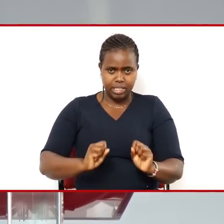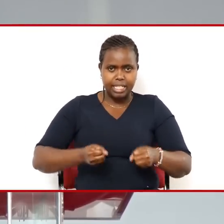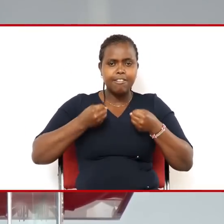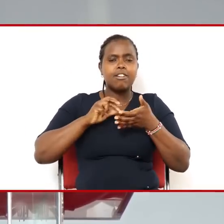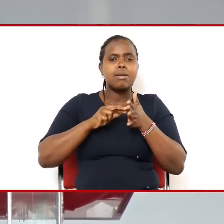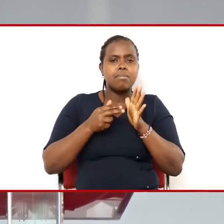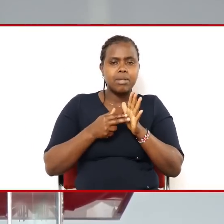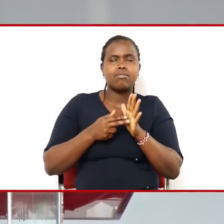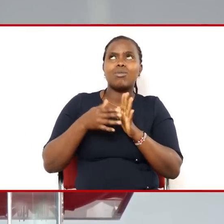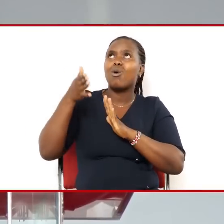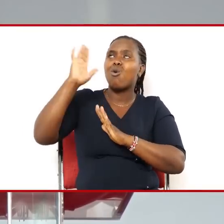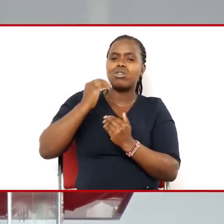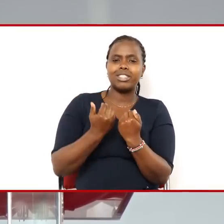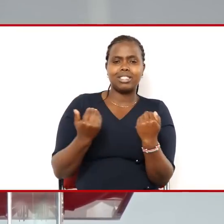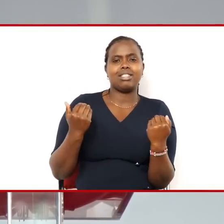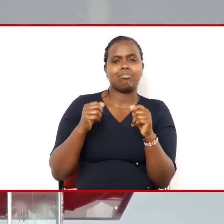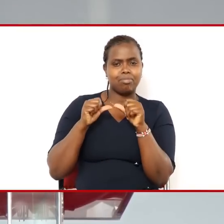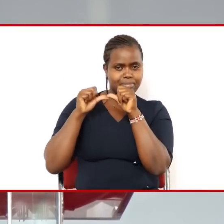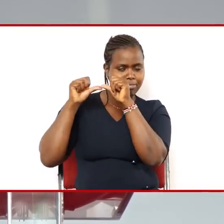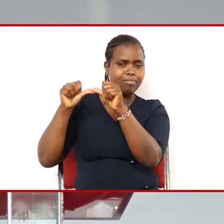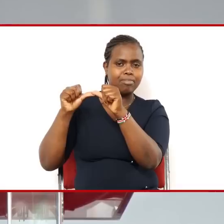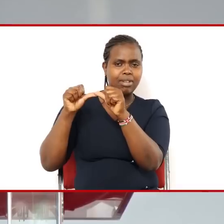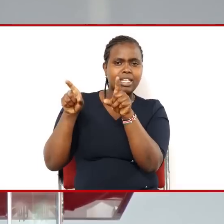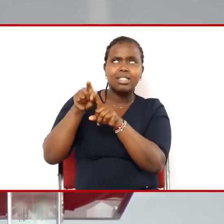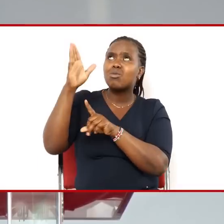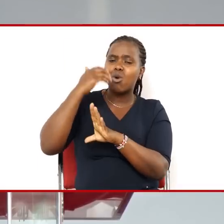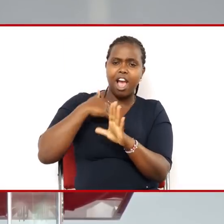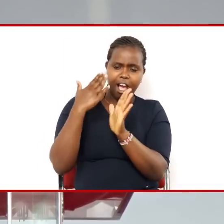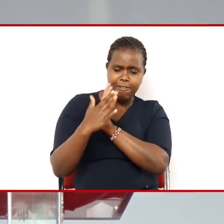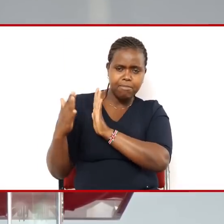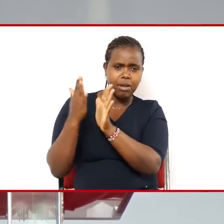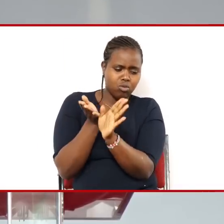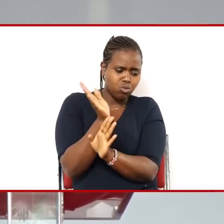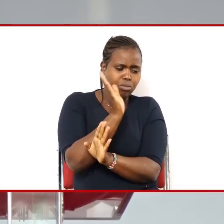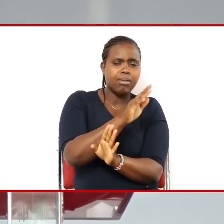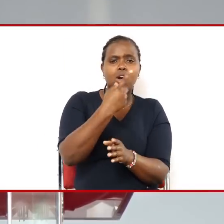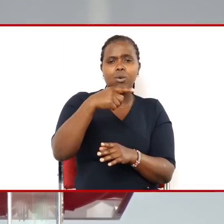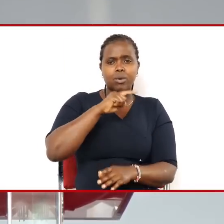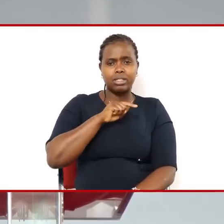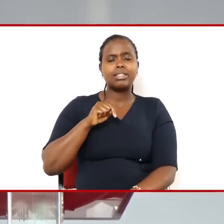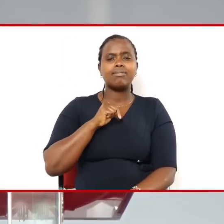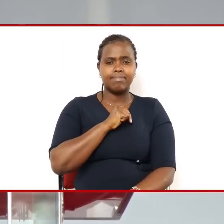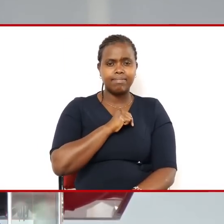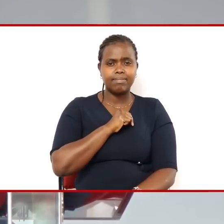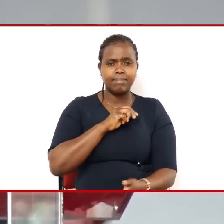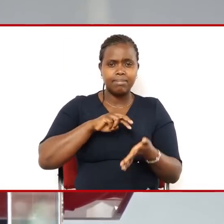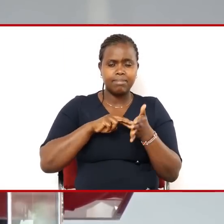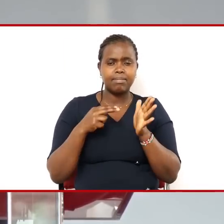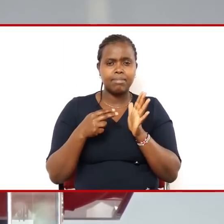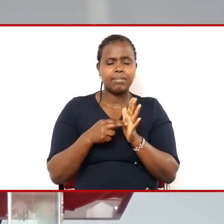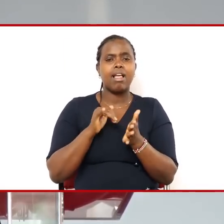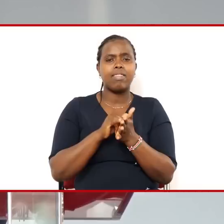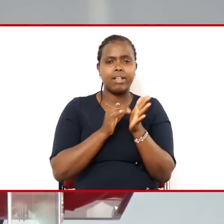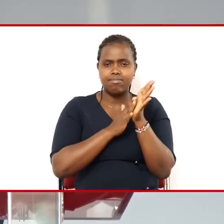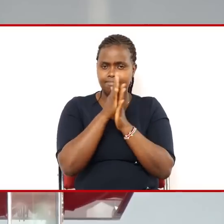are still his. And he has a plan to bring us back to himself. That should be